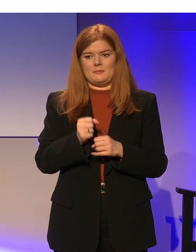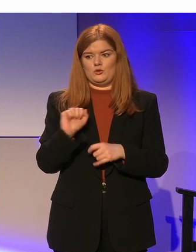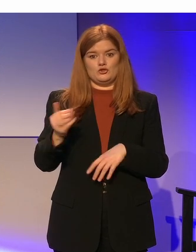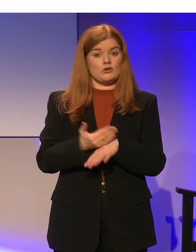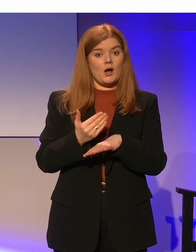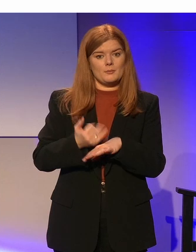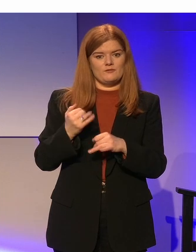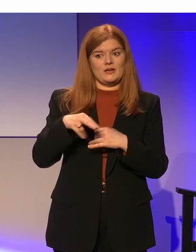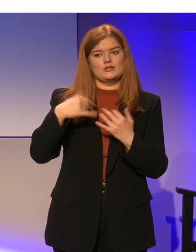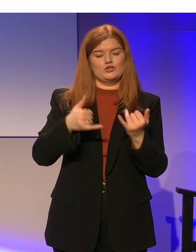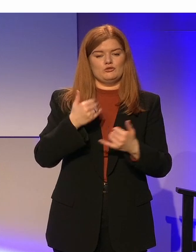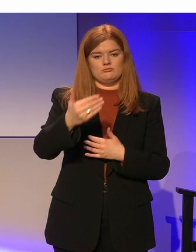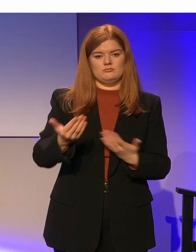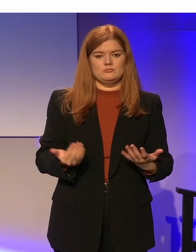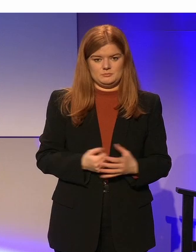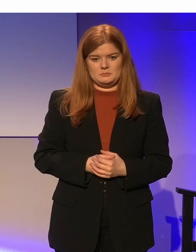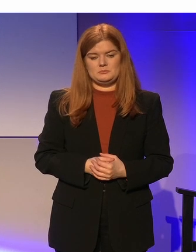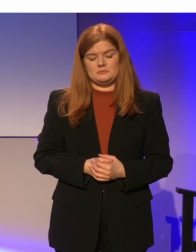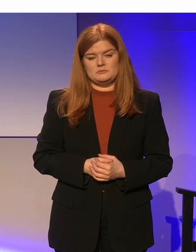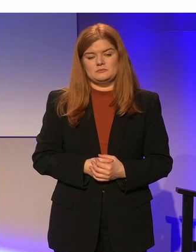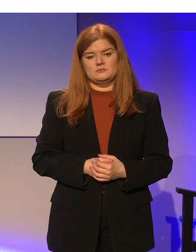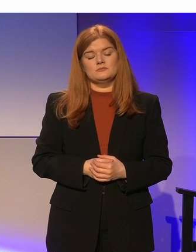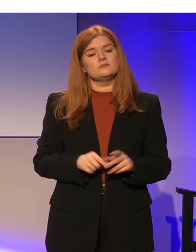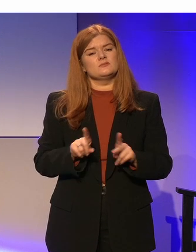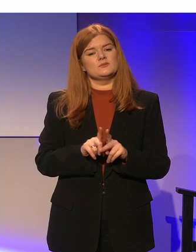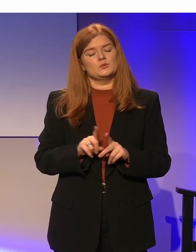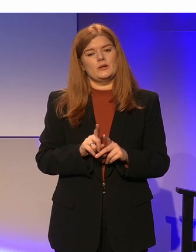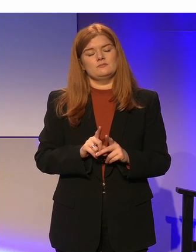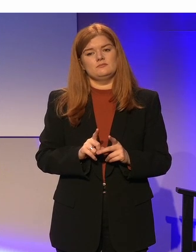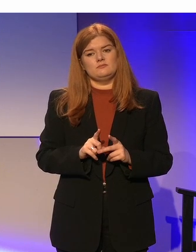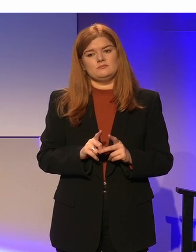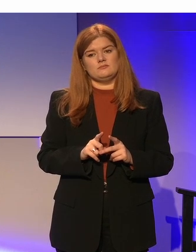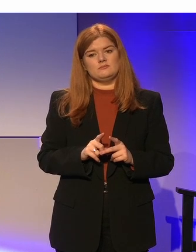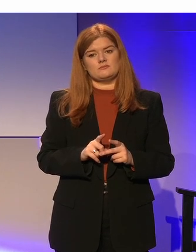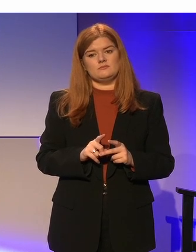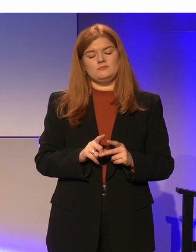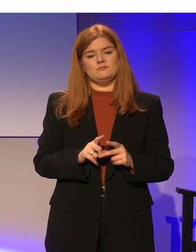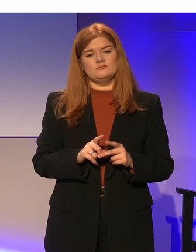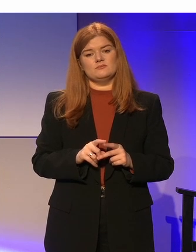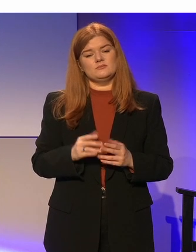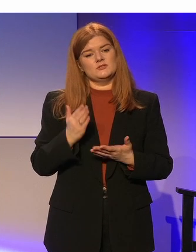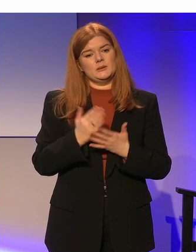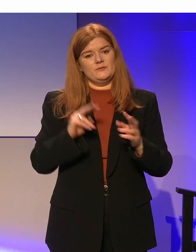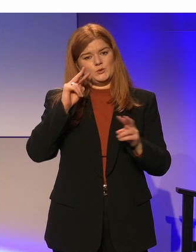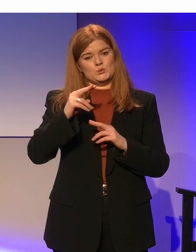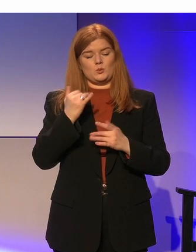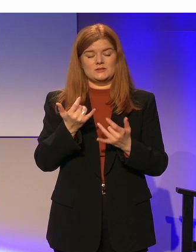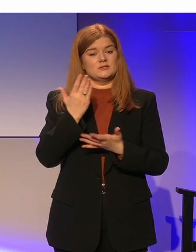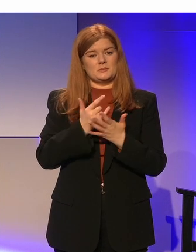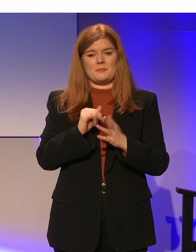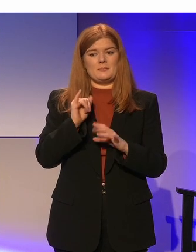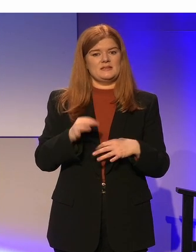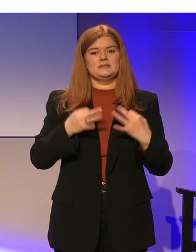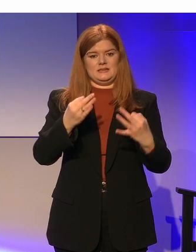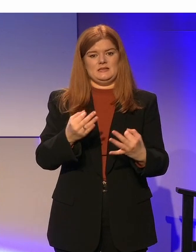their employment for the year ahead as well. And also, I suppose, a perception that sometimes there can be